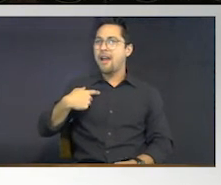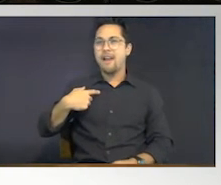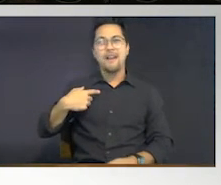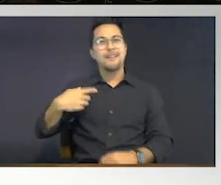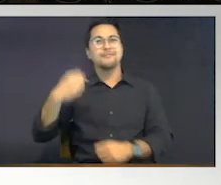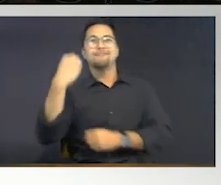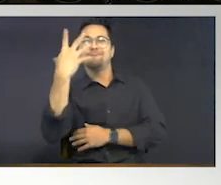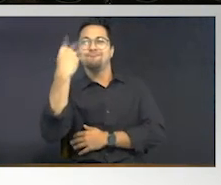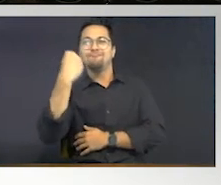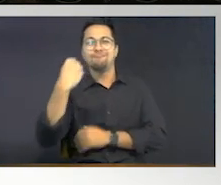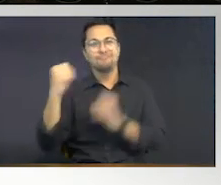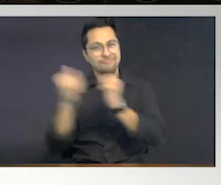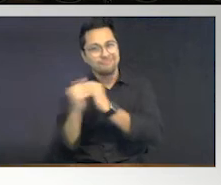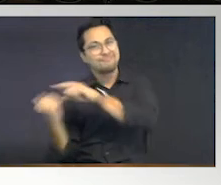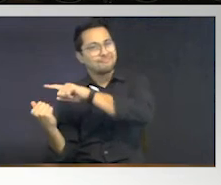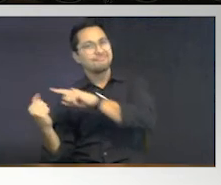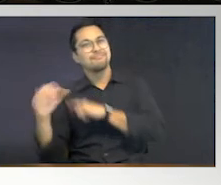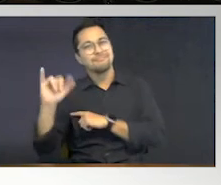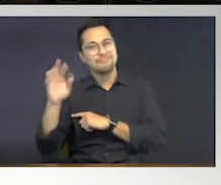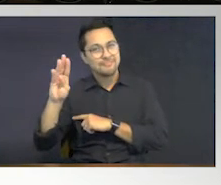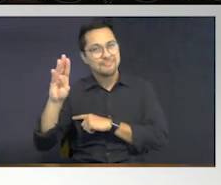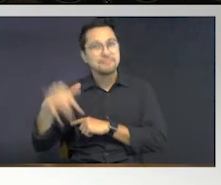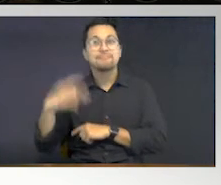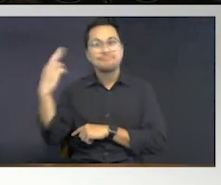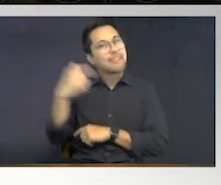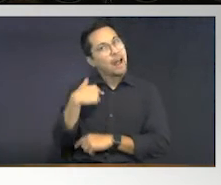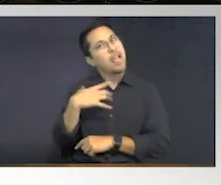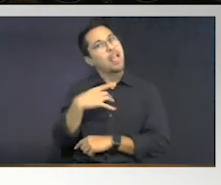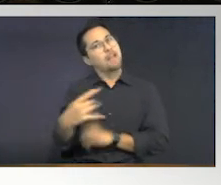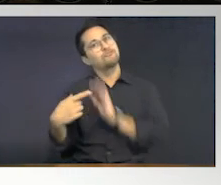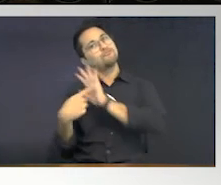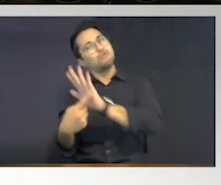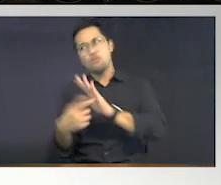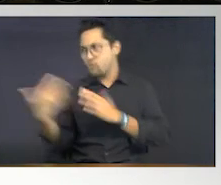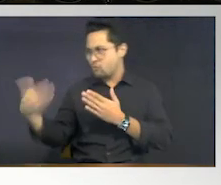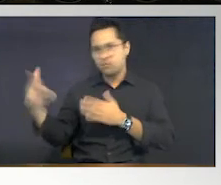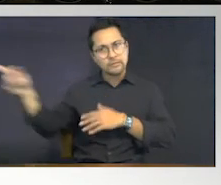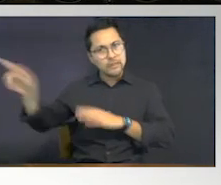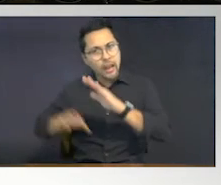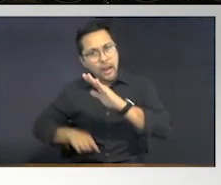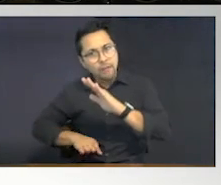Jeremy, because I like to show her how far he has come. So,